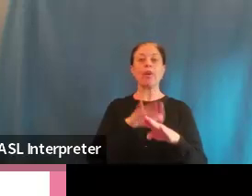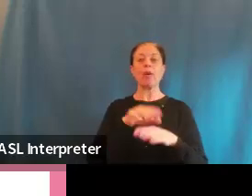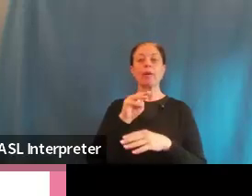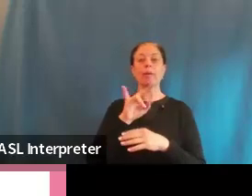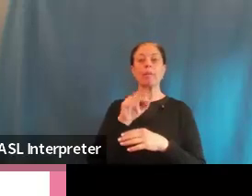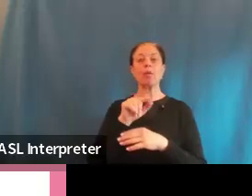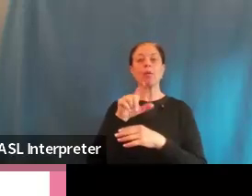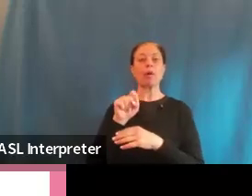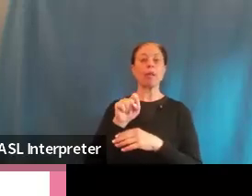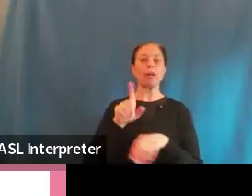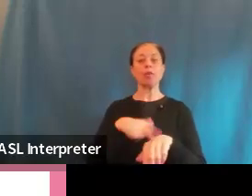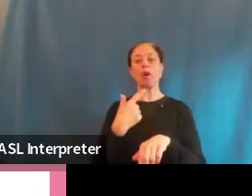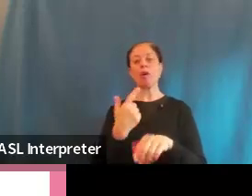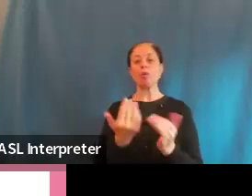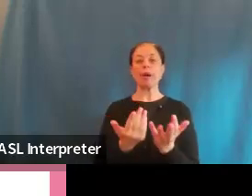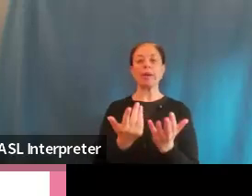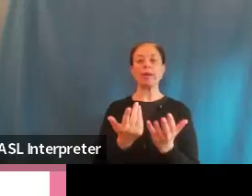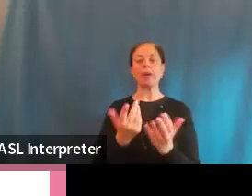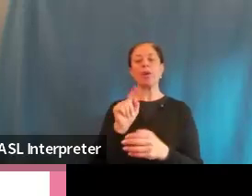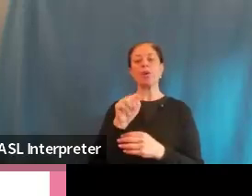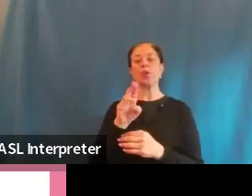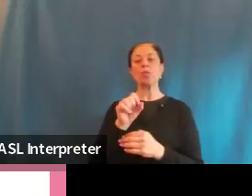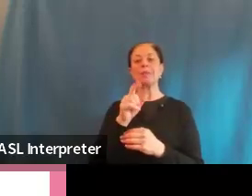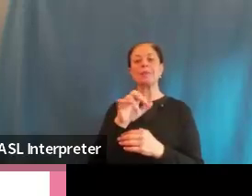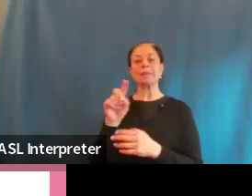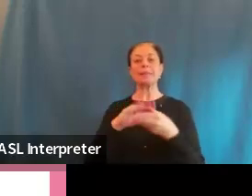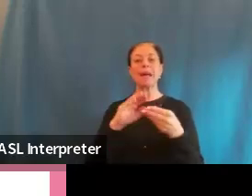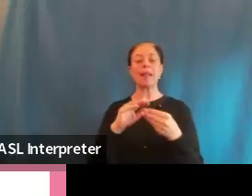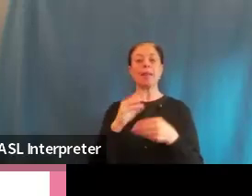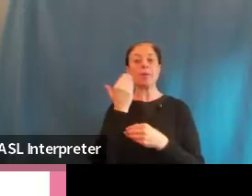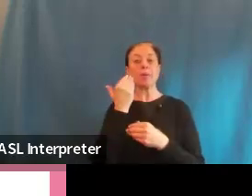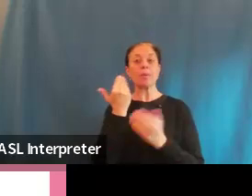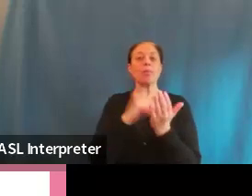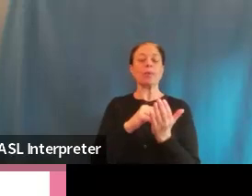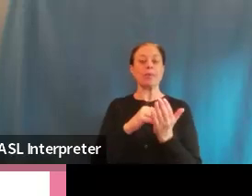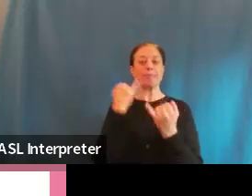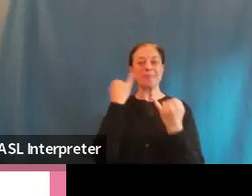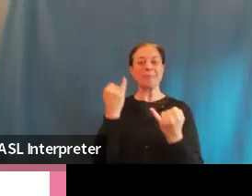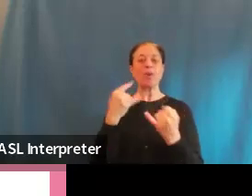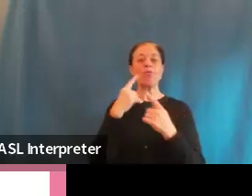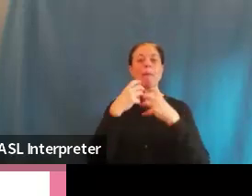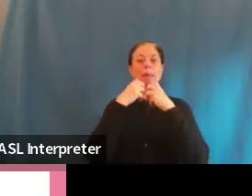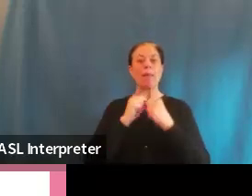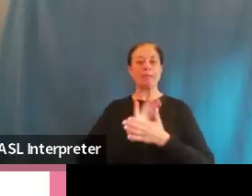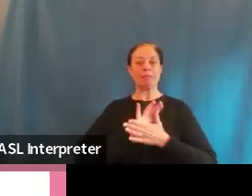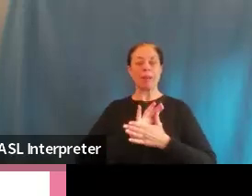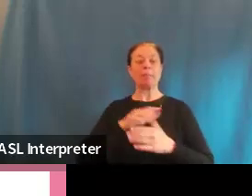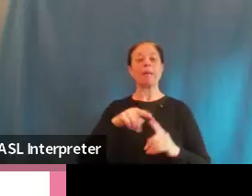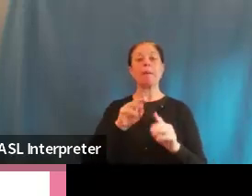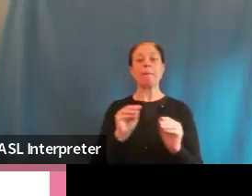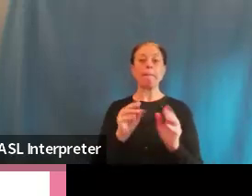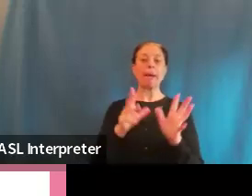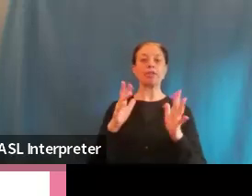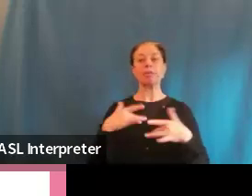the long-awaited A Twisted Tale reimagining inspired by Disney's beloved film. This